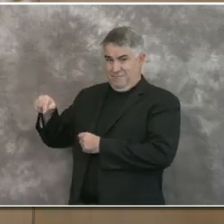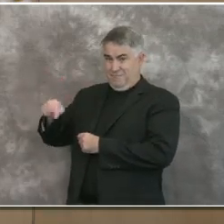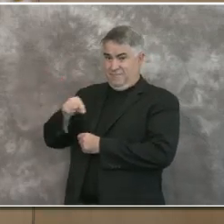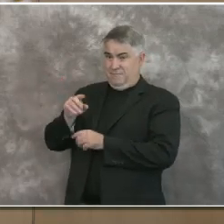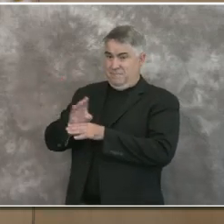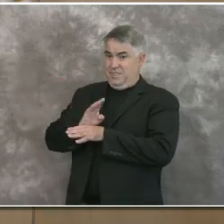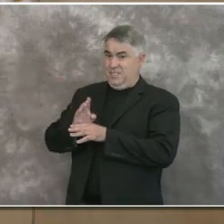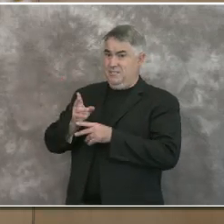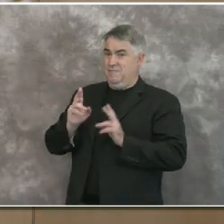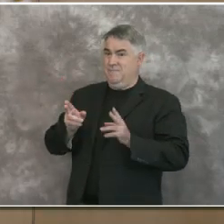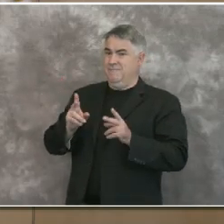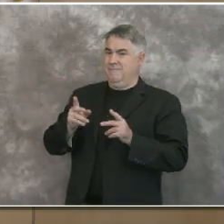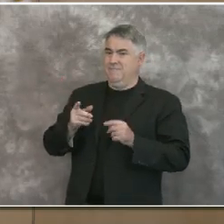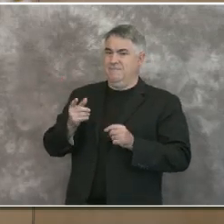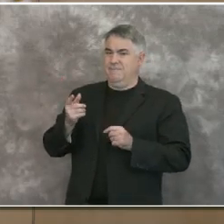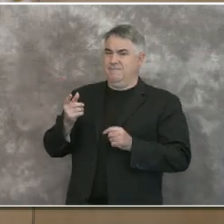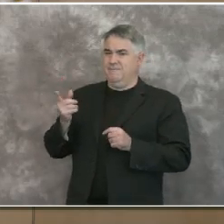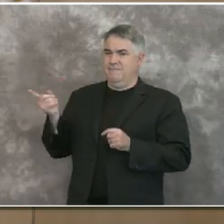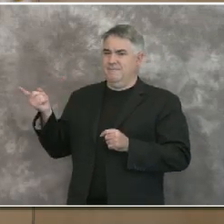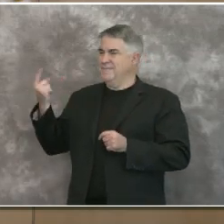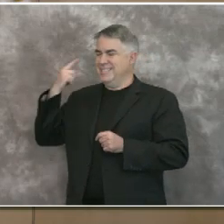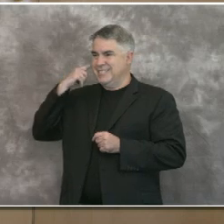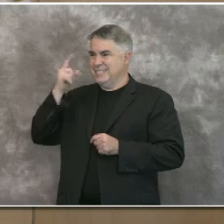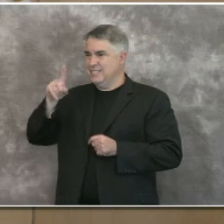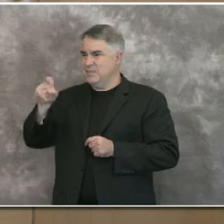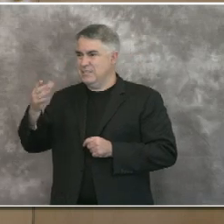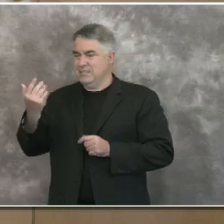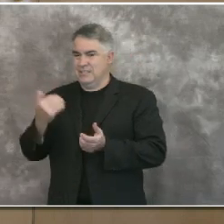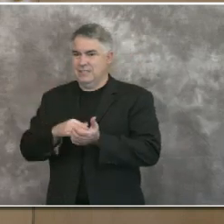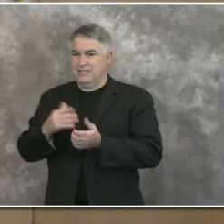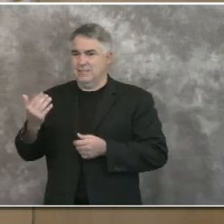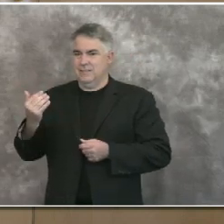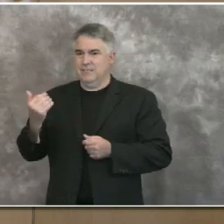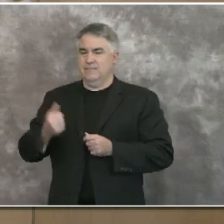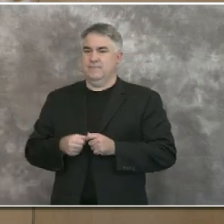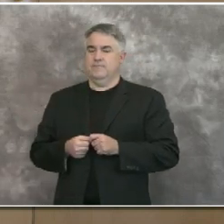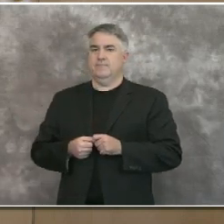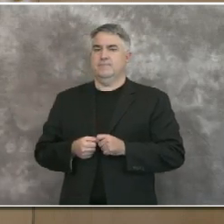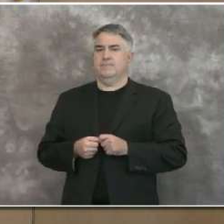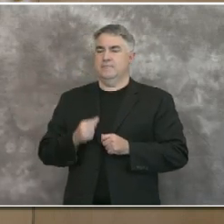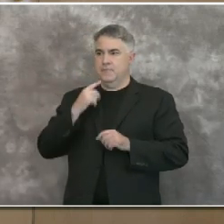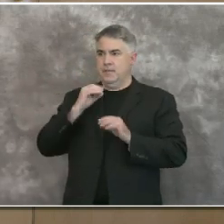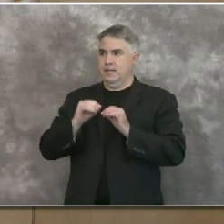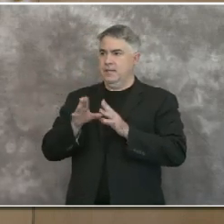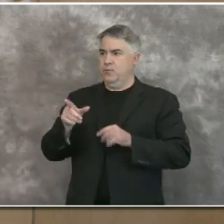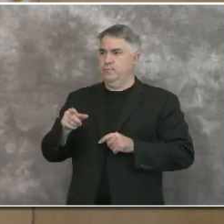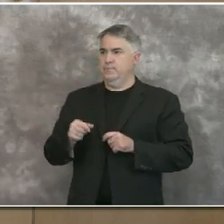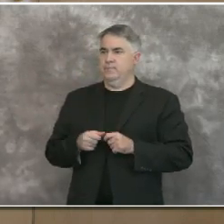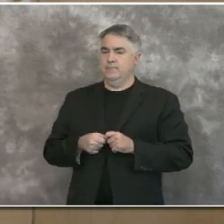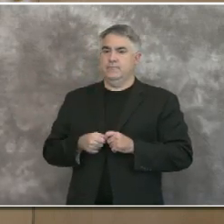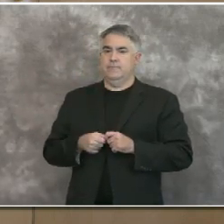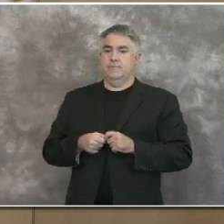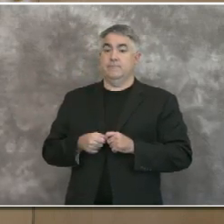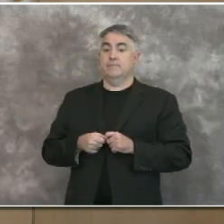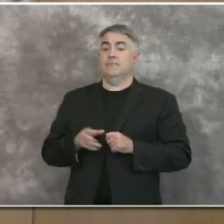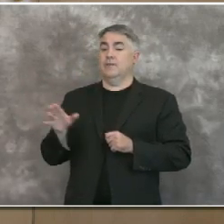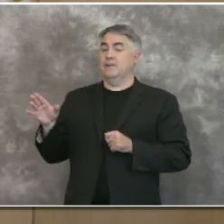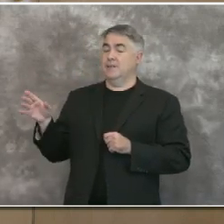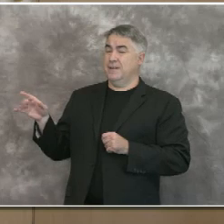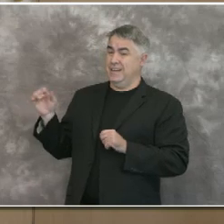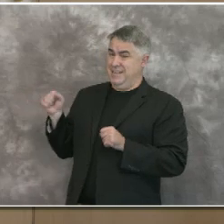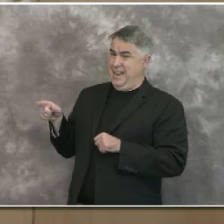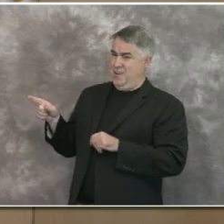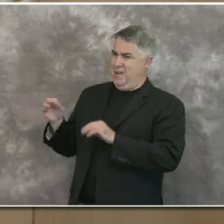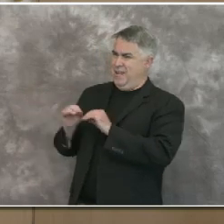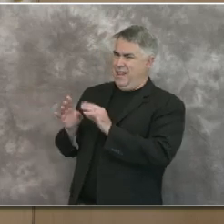open? Okay, I didn't hear your question. It's a bit muffled. Can you repeat it? Sure. I was wondering, if you can clarify